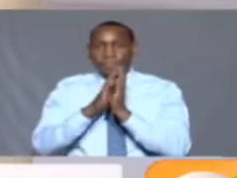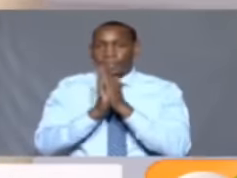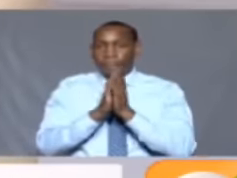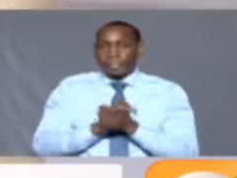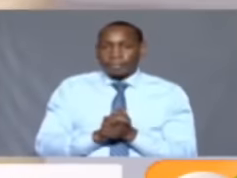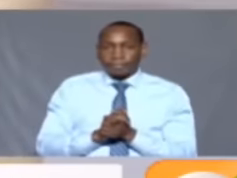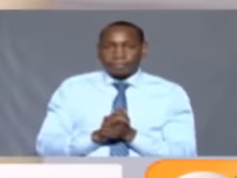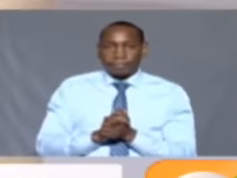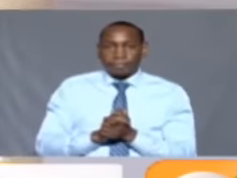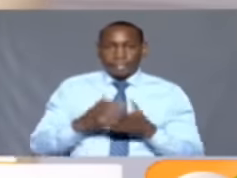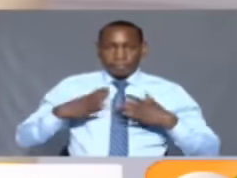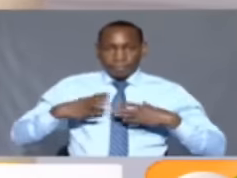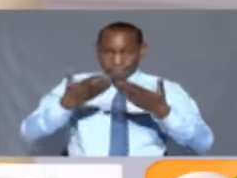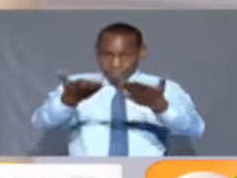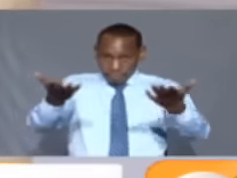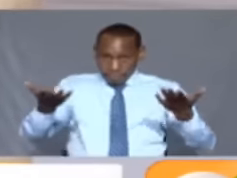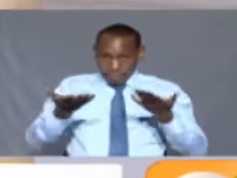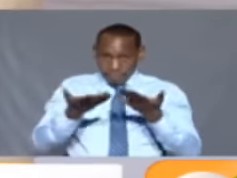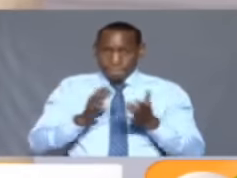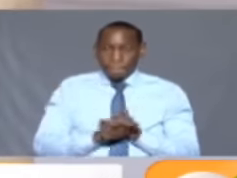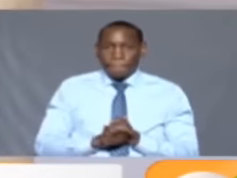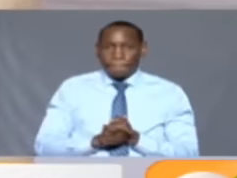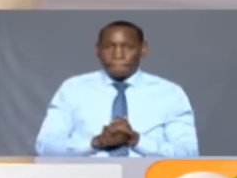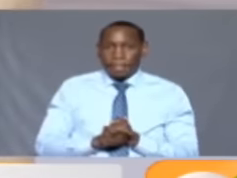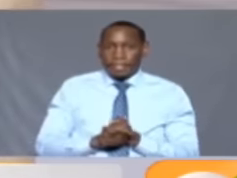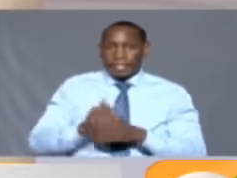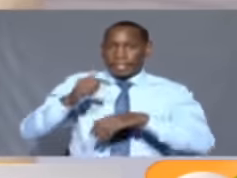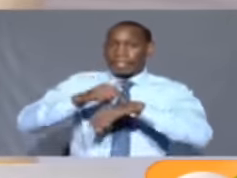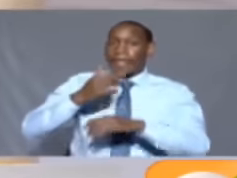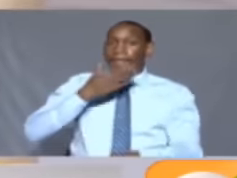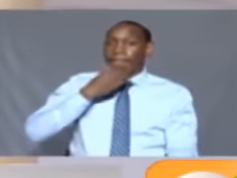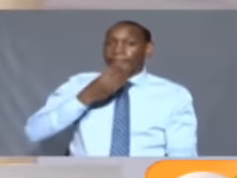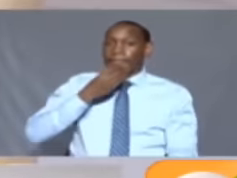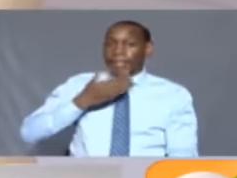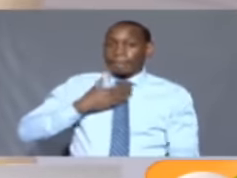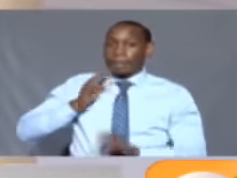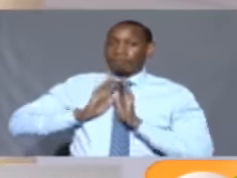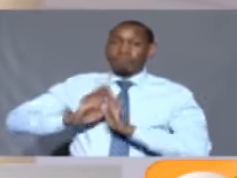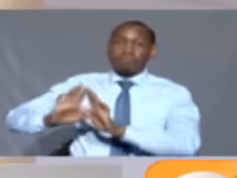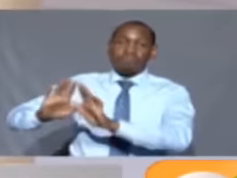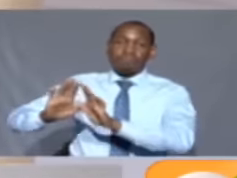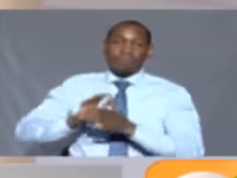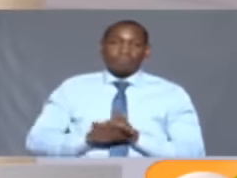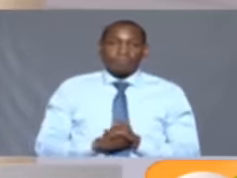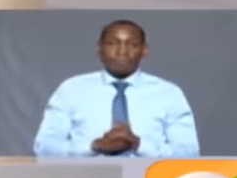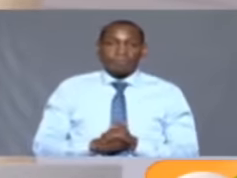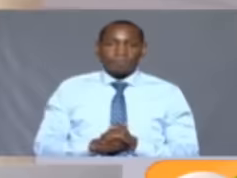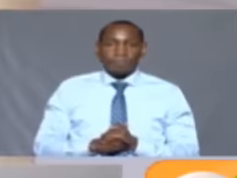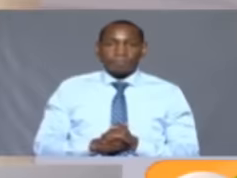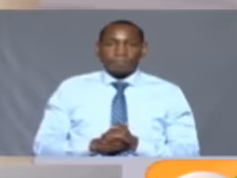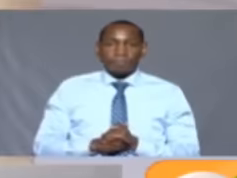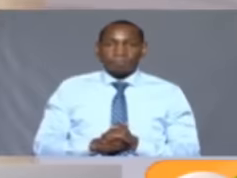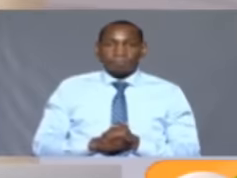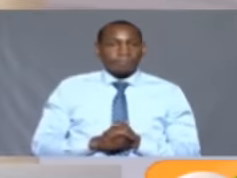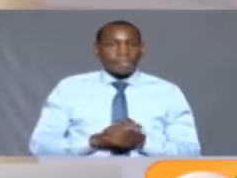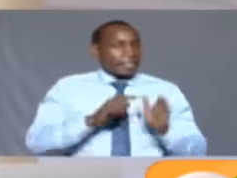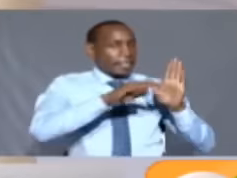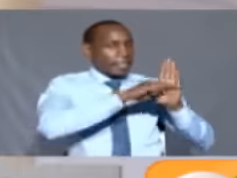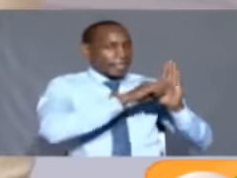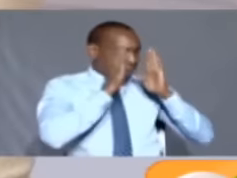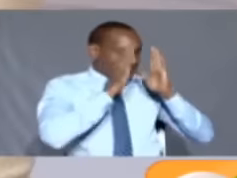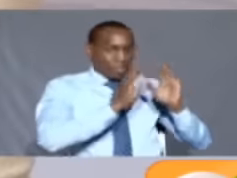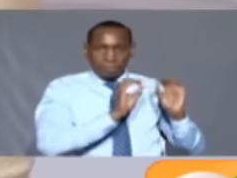So guys, when our dad left us, don't think of the negative